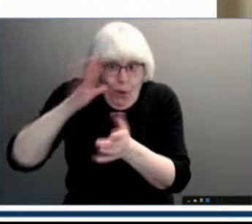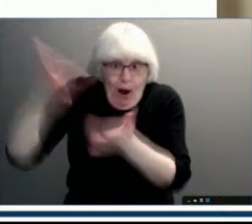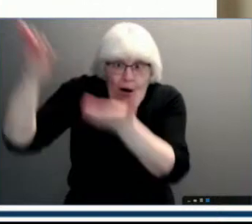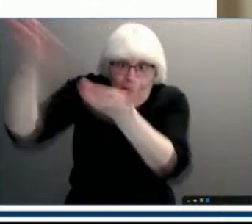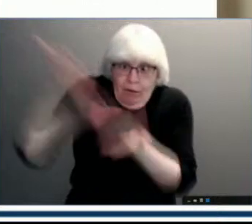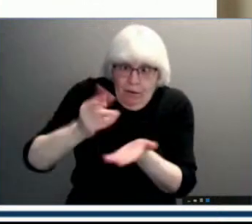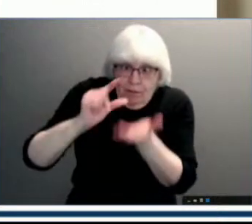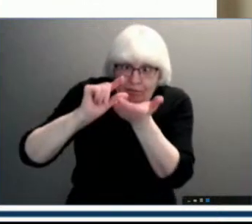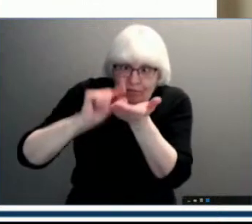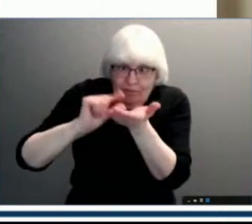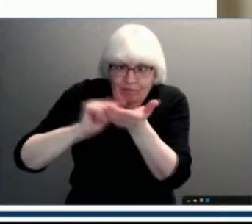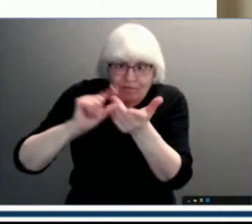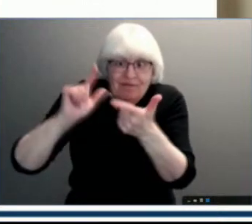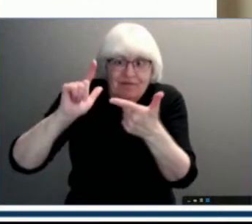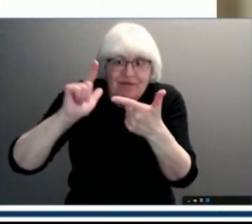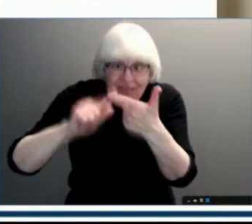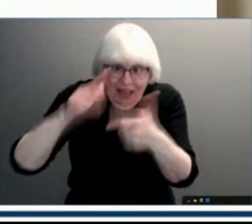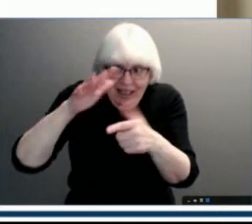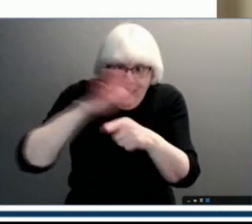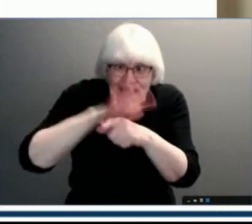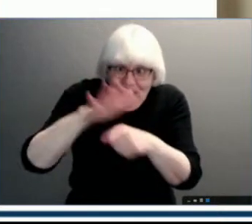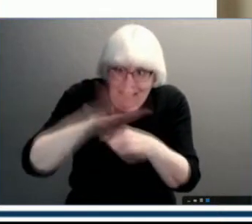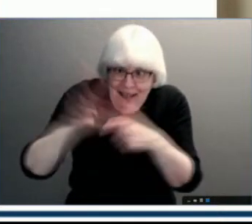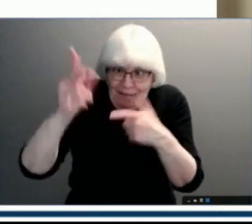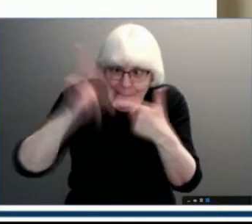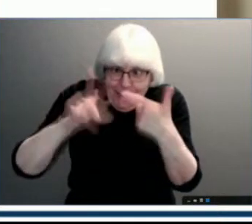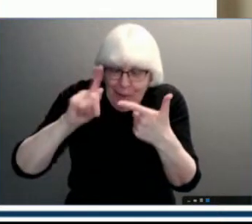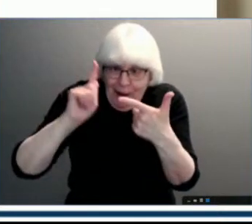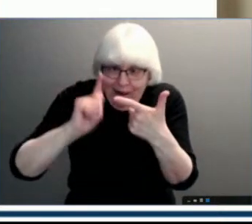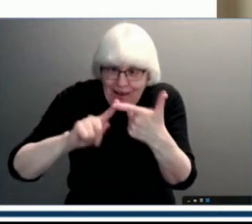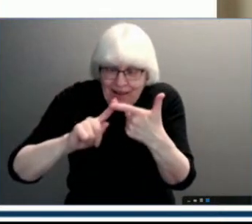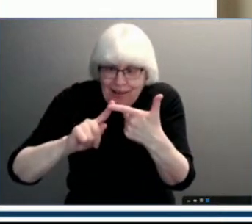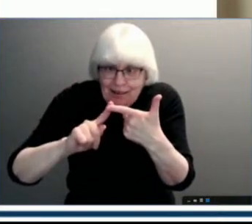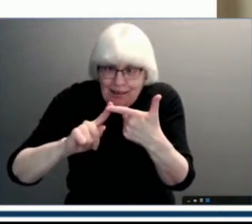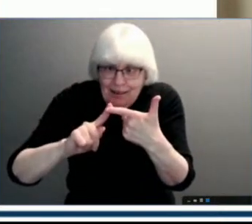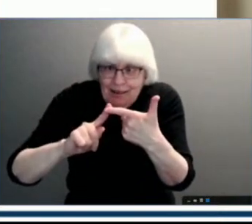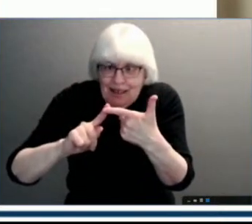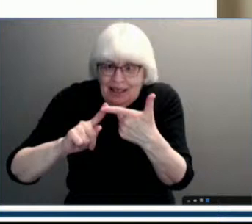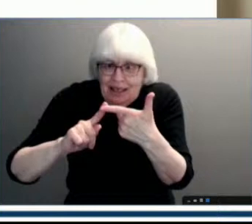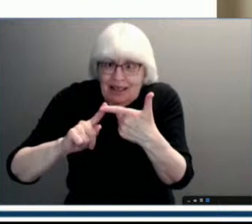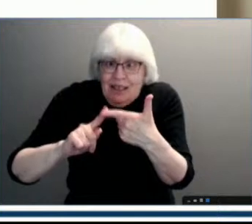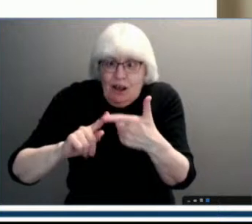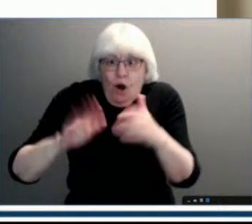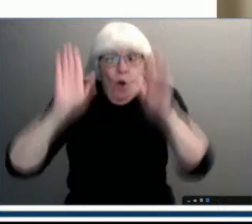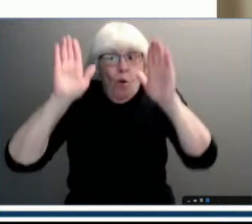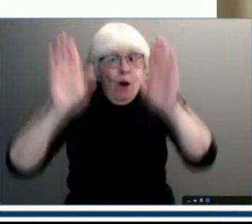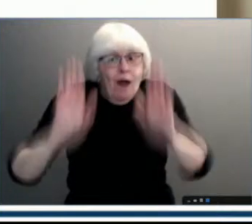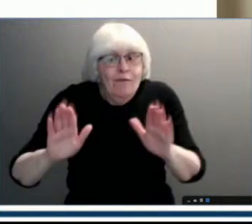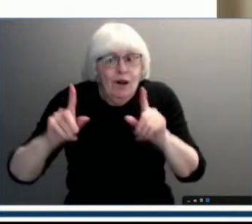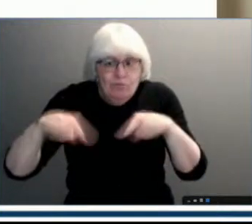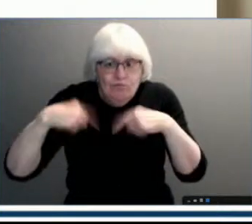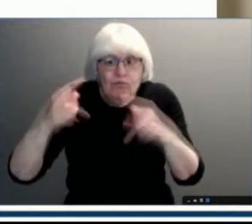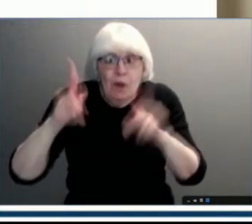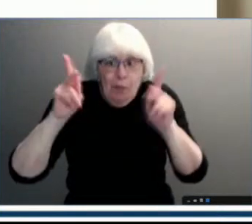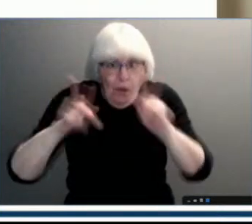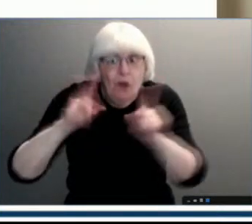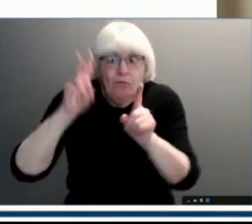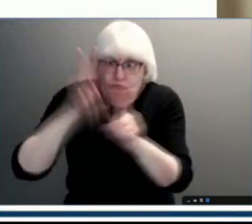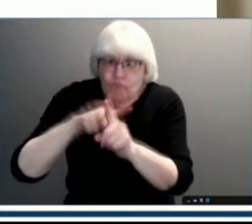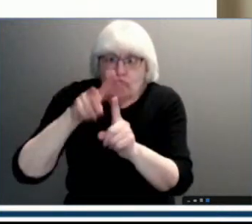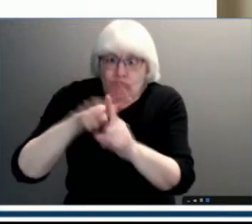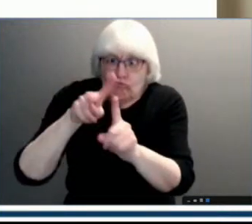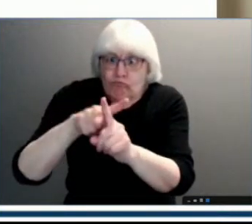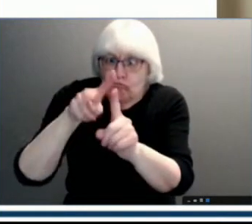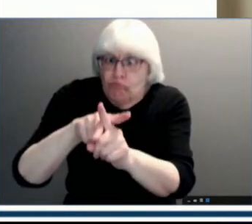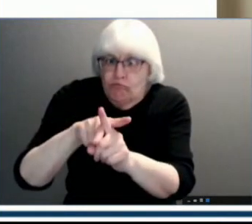it's incredible the amount of appointments that have been opened up in January, just from the efforts of the